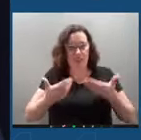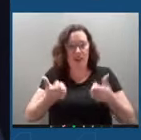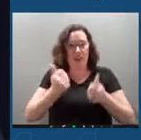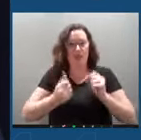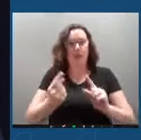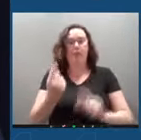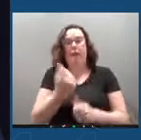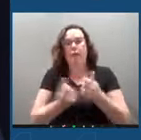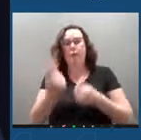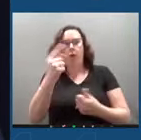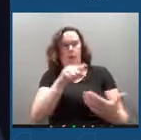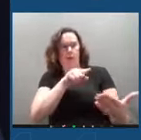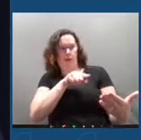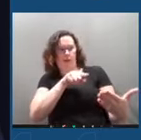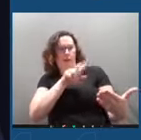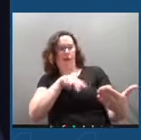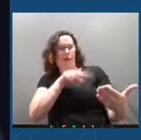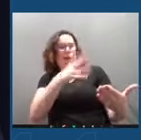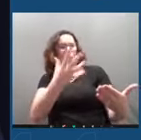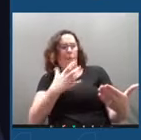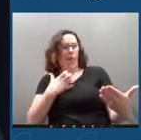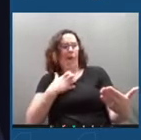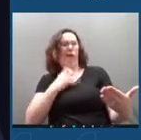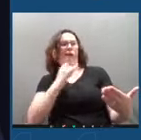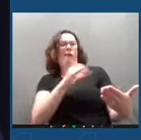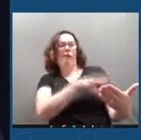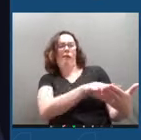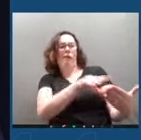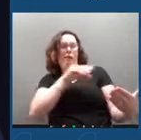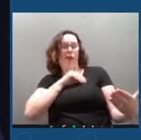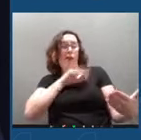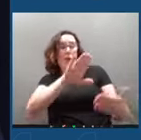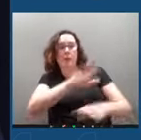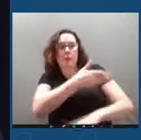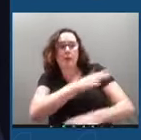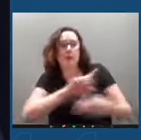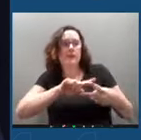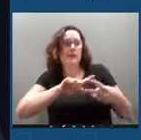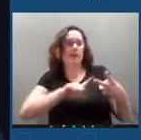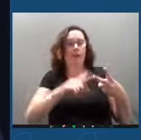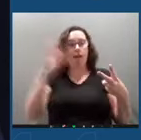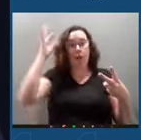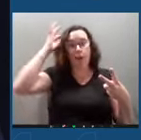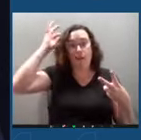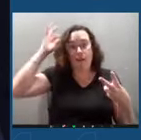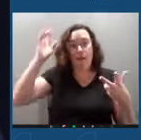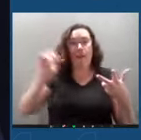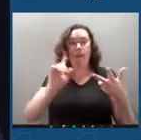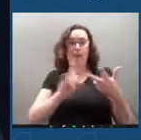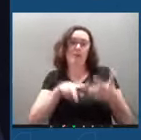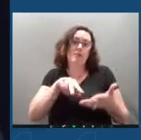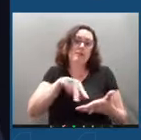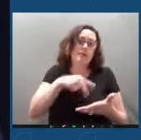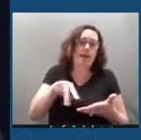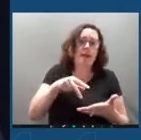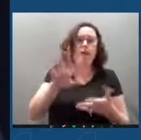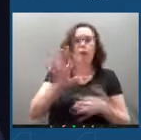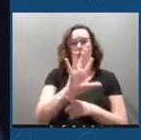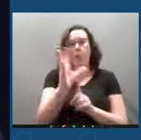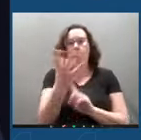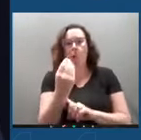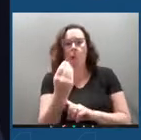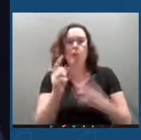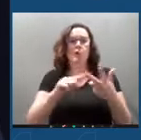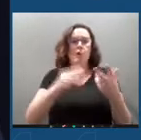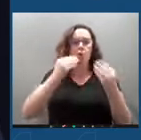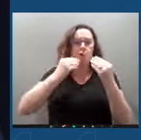Everyone wants to be like you. Everyone wants to look at your music, your hairstyle, your dance, your culture, your food.